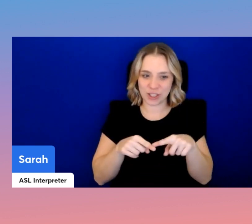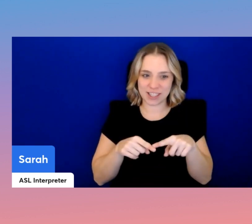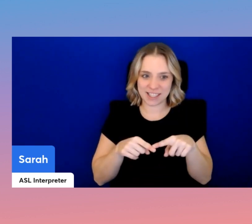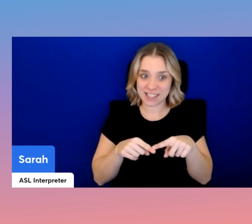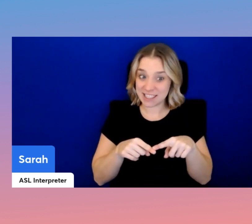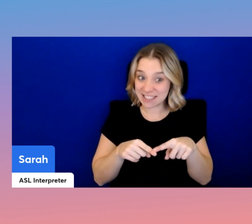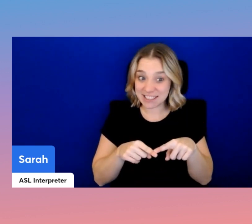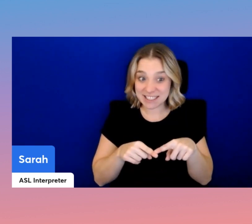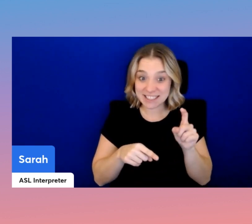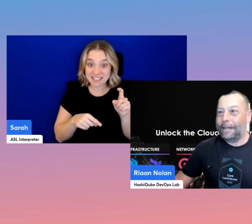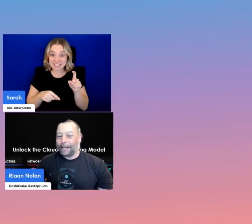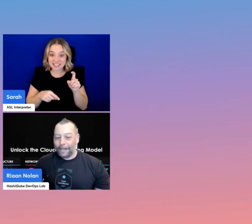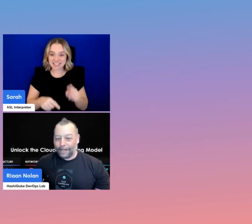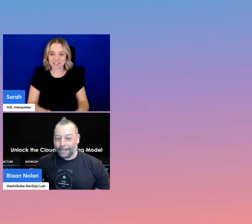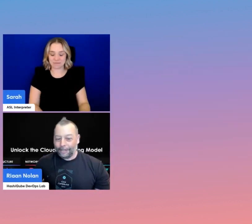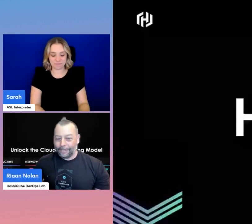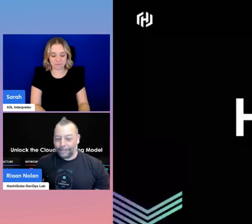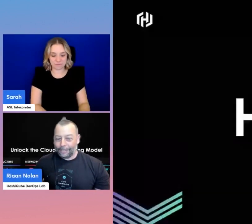go.